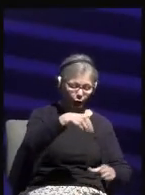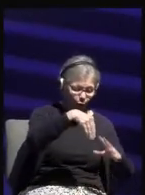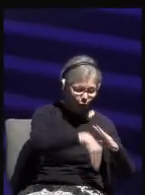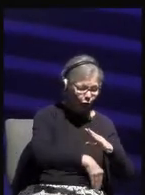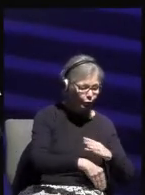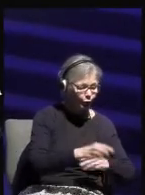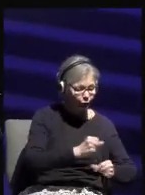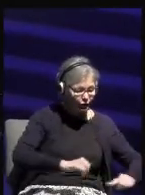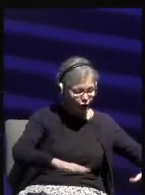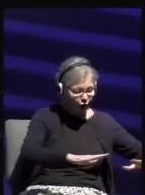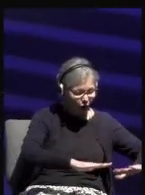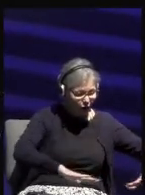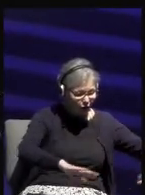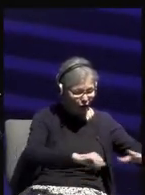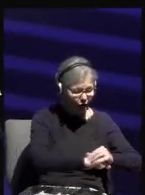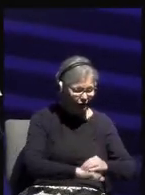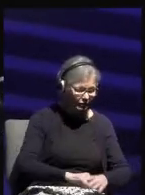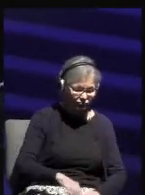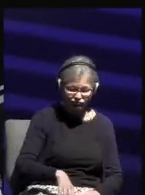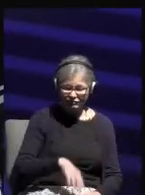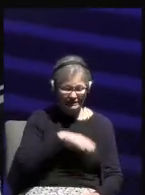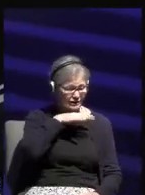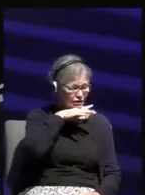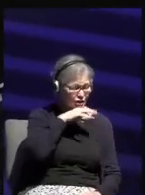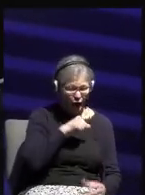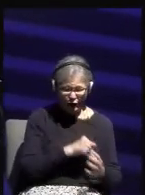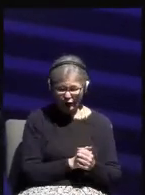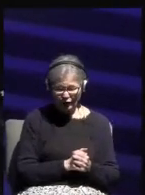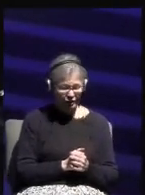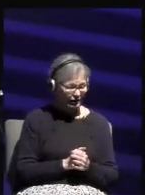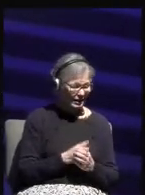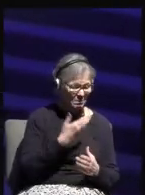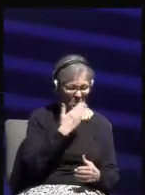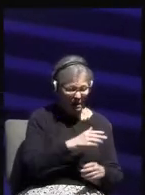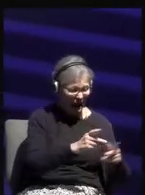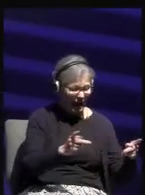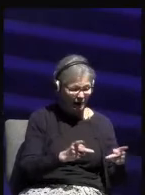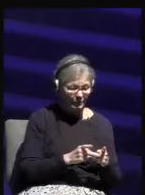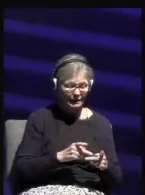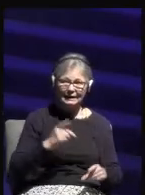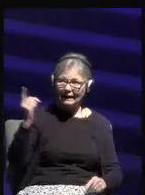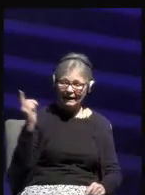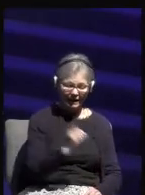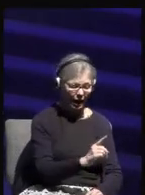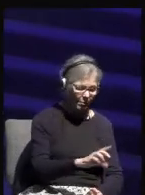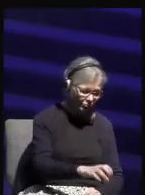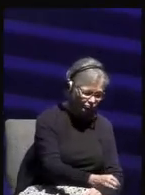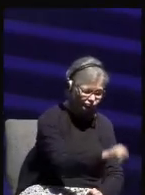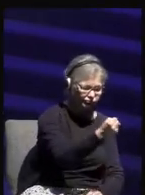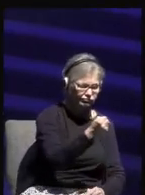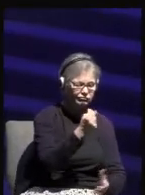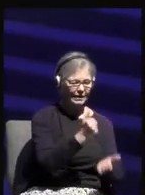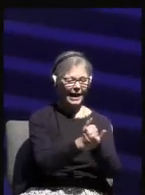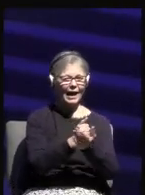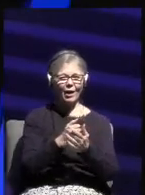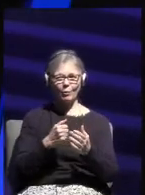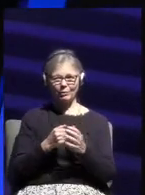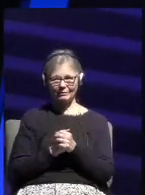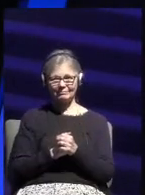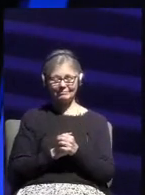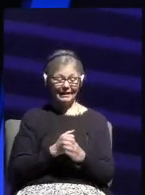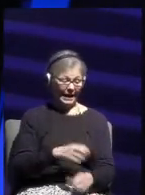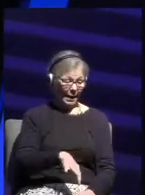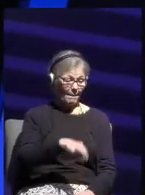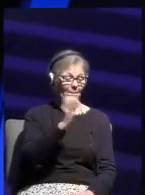to the garbage dump. He'll go to the dunghill, and he will befriend the friendless. Hallelujah. And he'll pick you